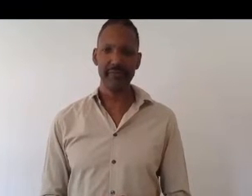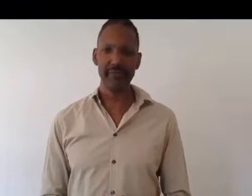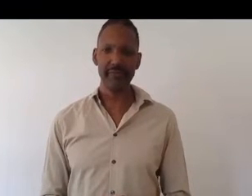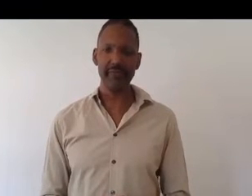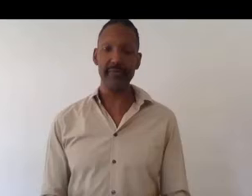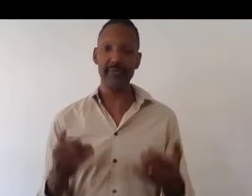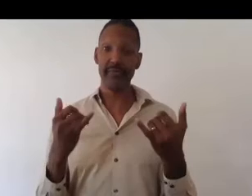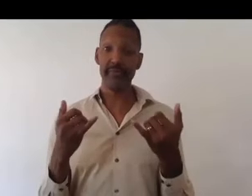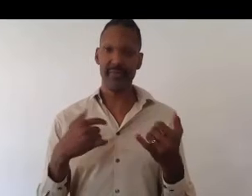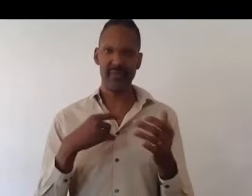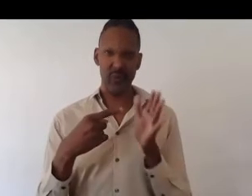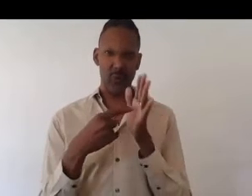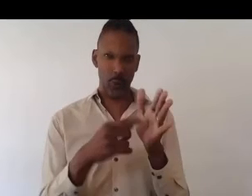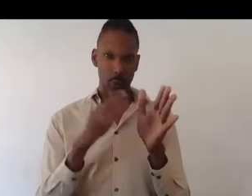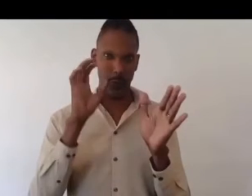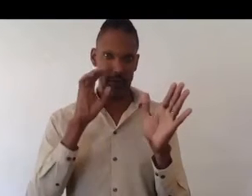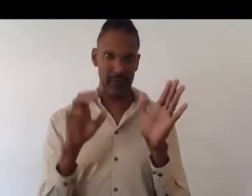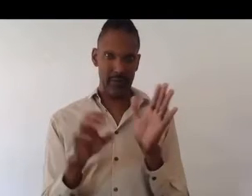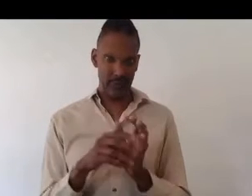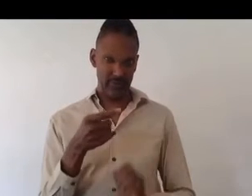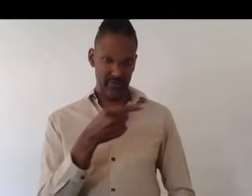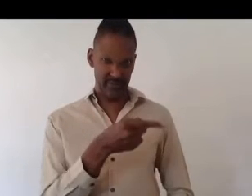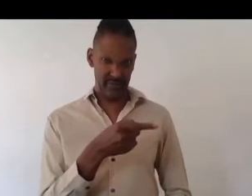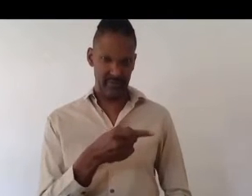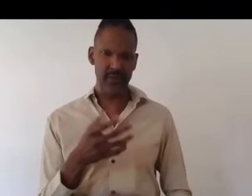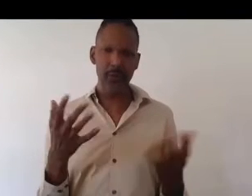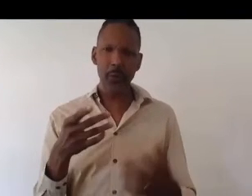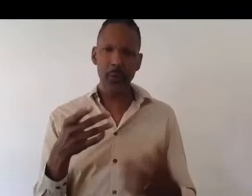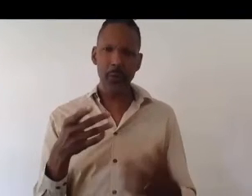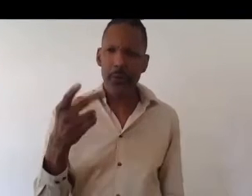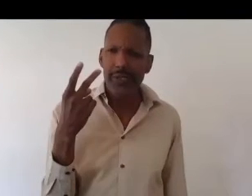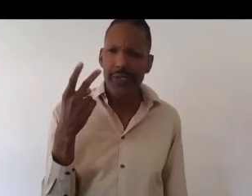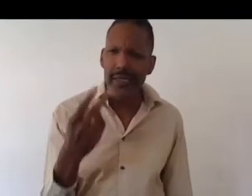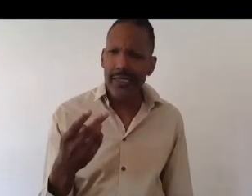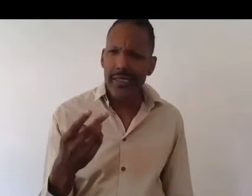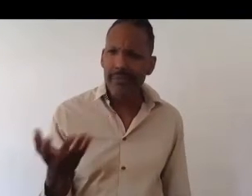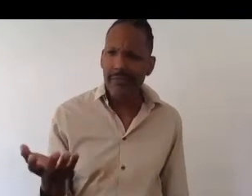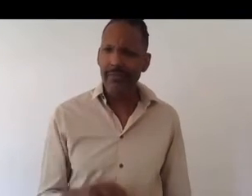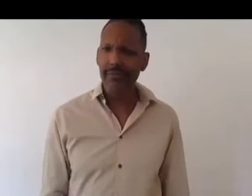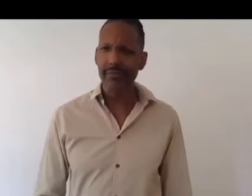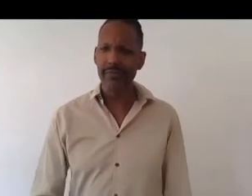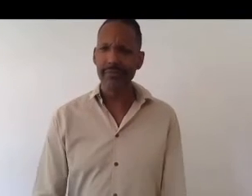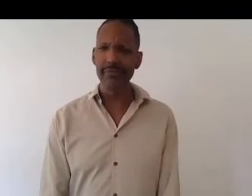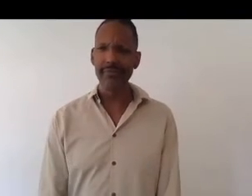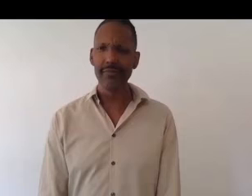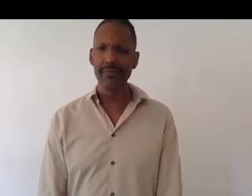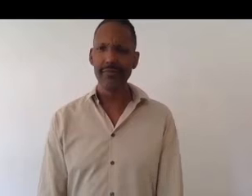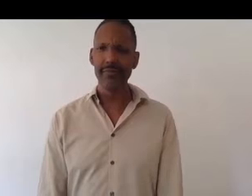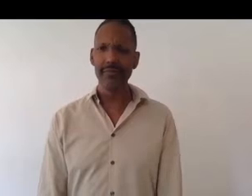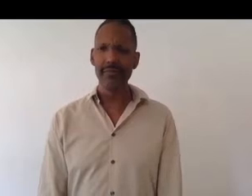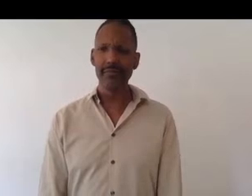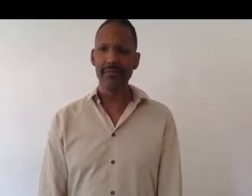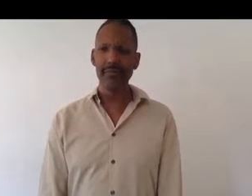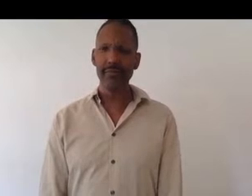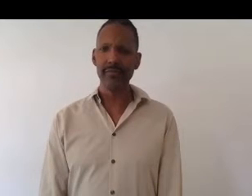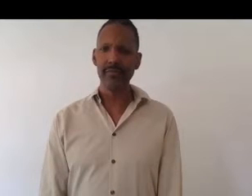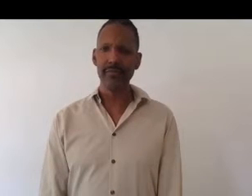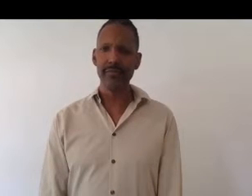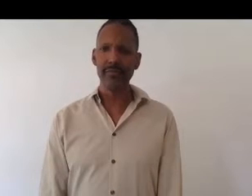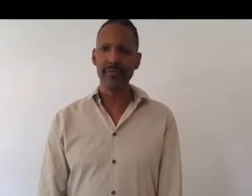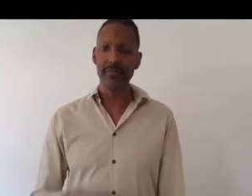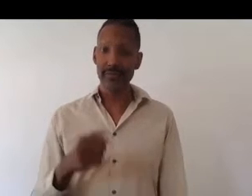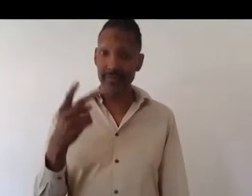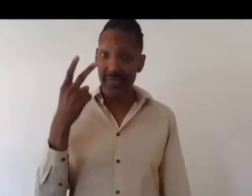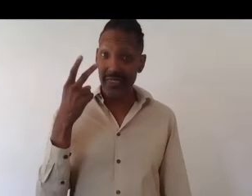what do you see? When you look at this picture, what do you see? What do you first see? Do you